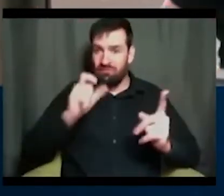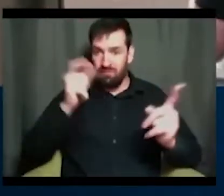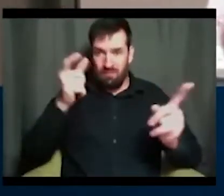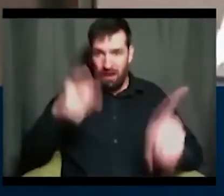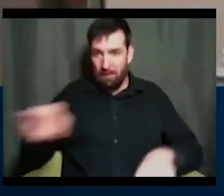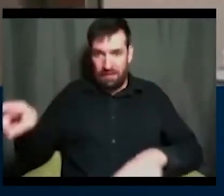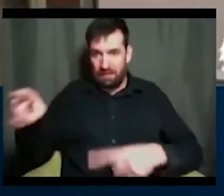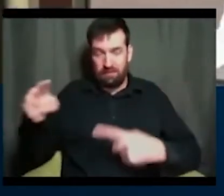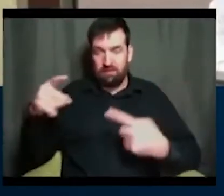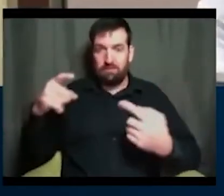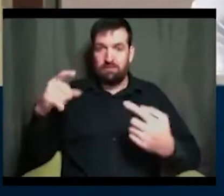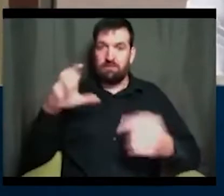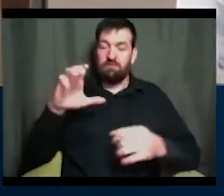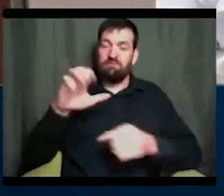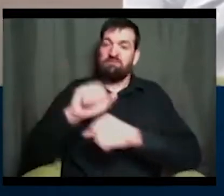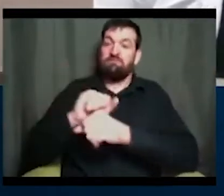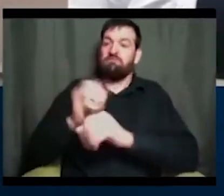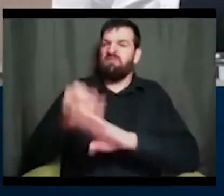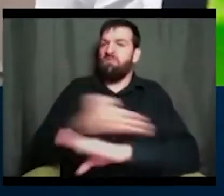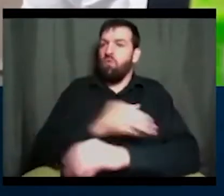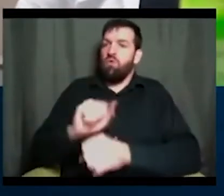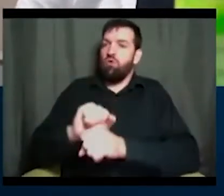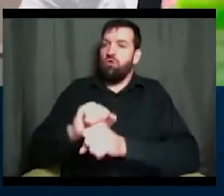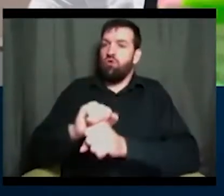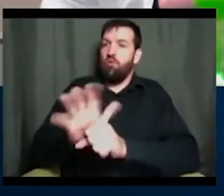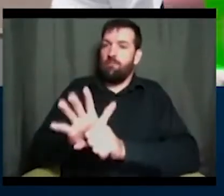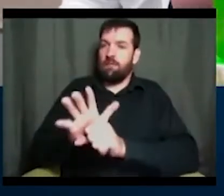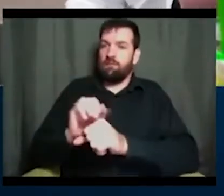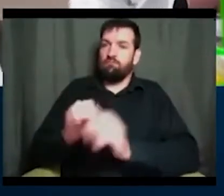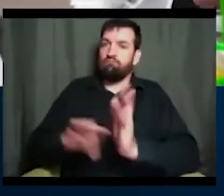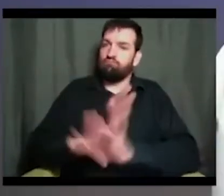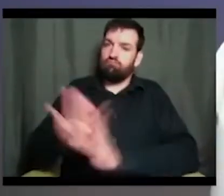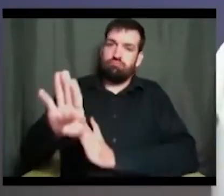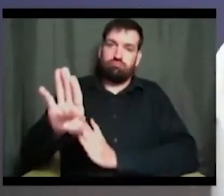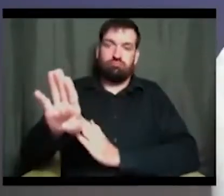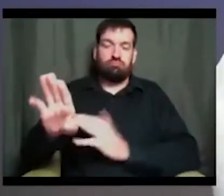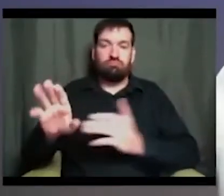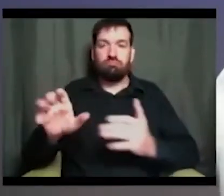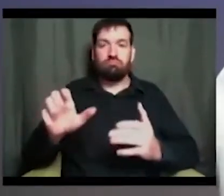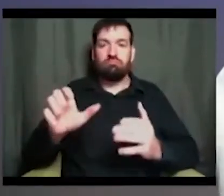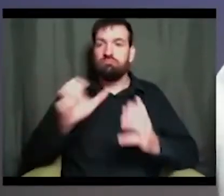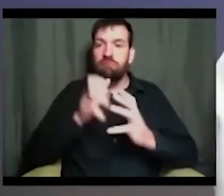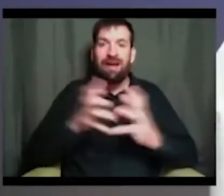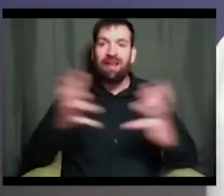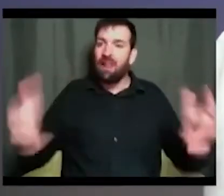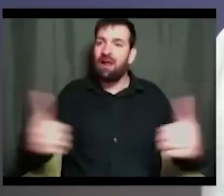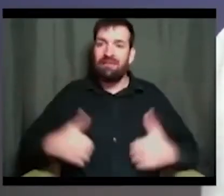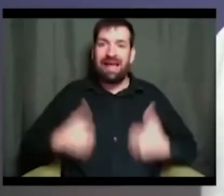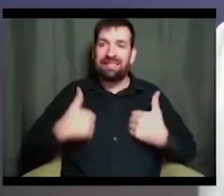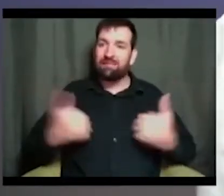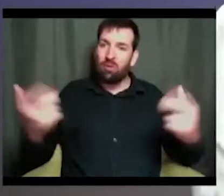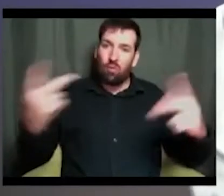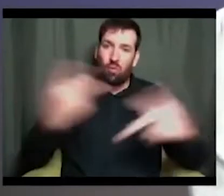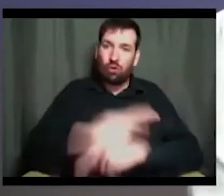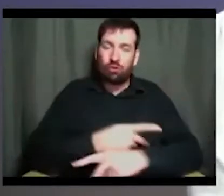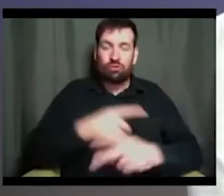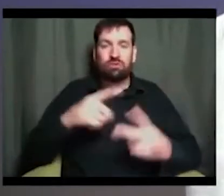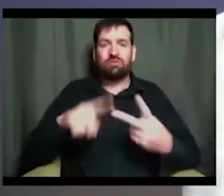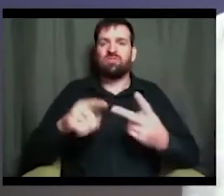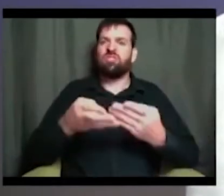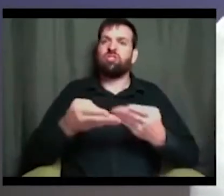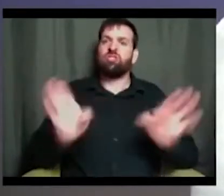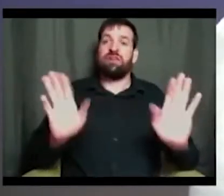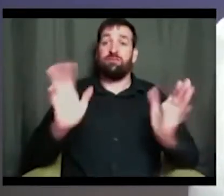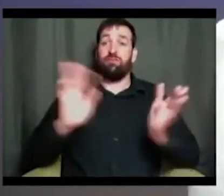cases really started to fire up. And so we didn't see a lot of asthma exacerbations, and also just general taking your